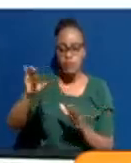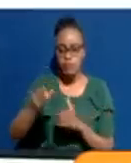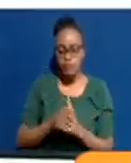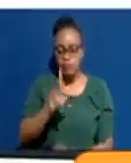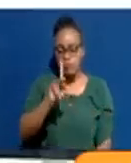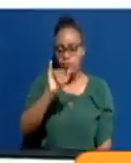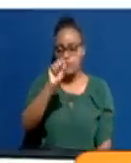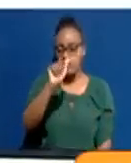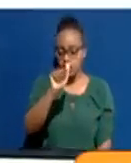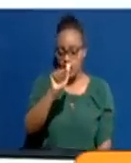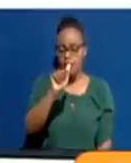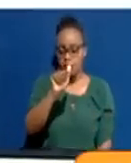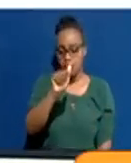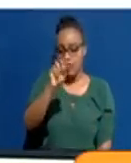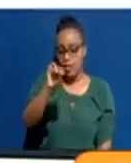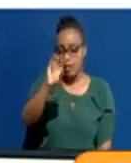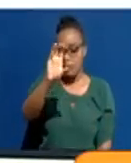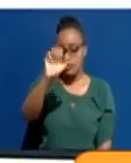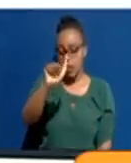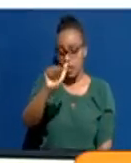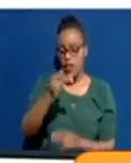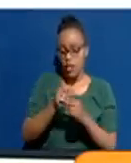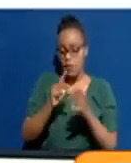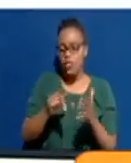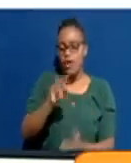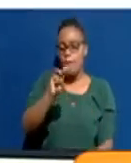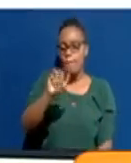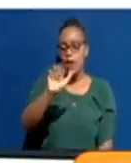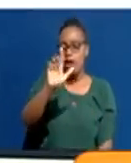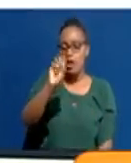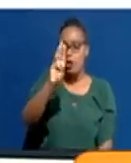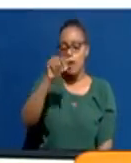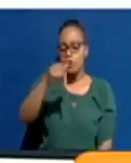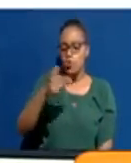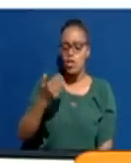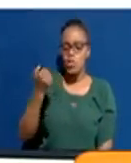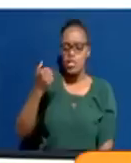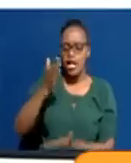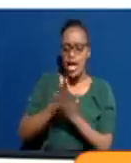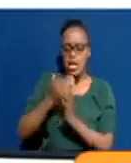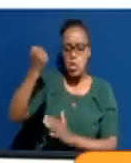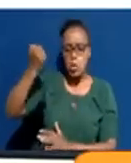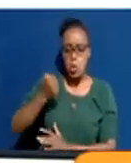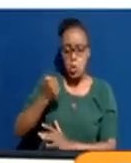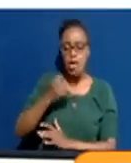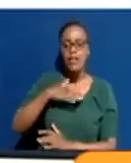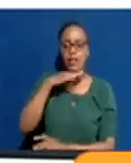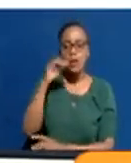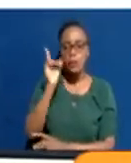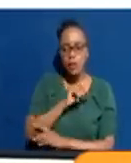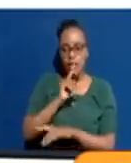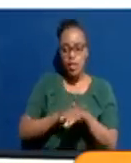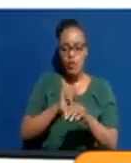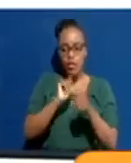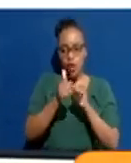Kisa East member of a county assembly, Stephen Maloba, was today stabbed to death by a youth during a